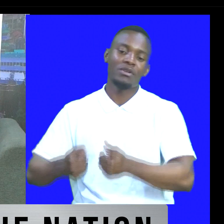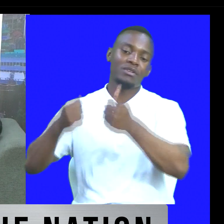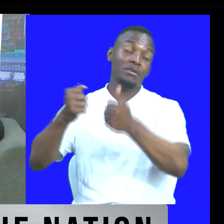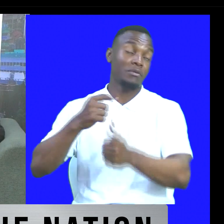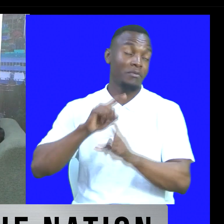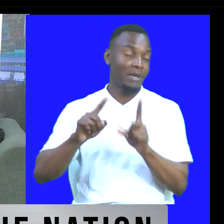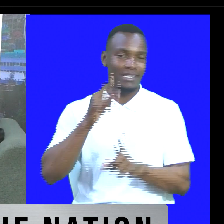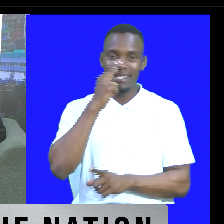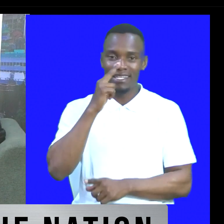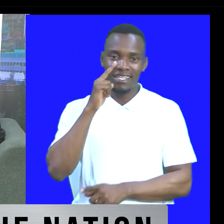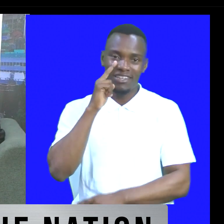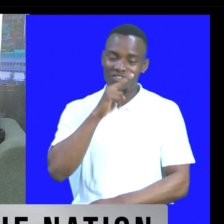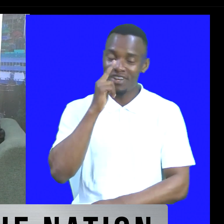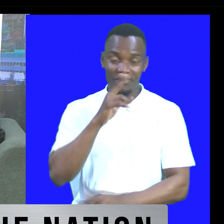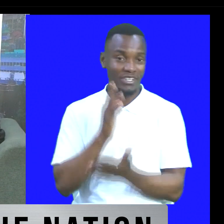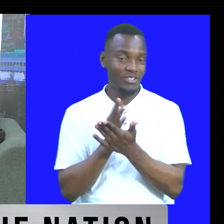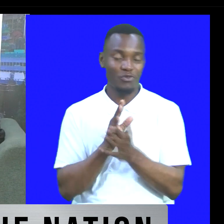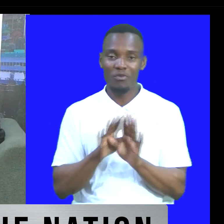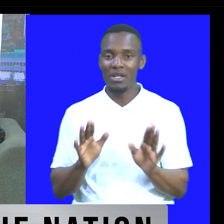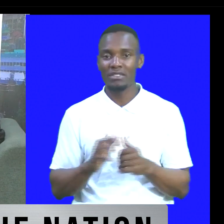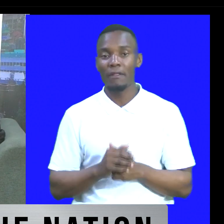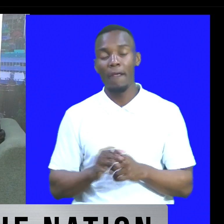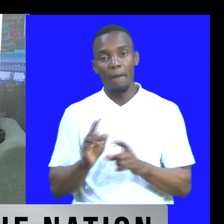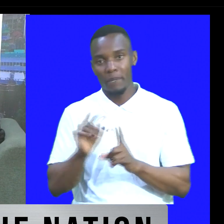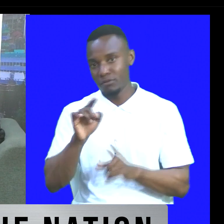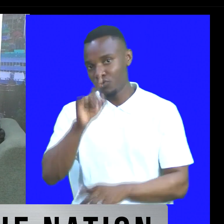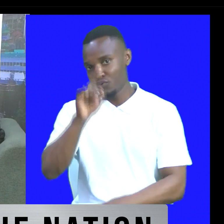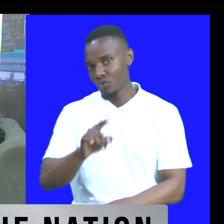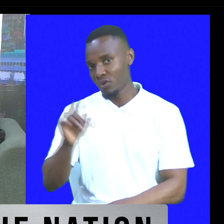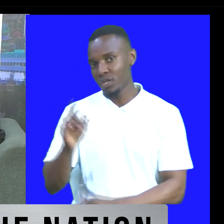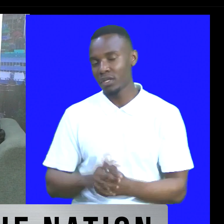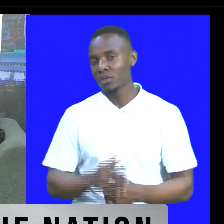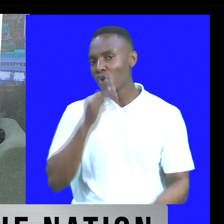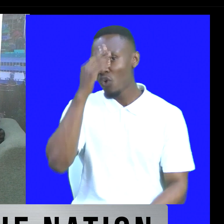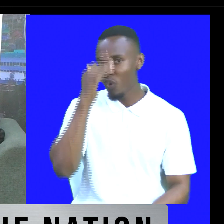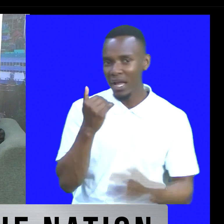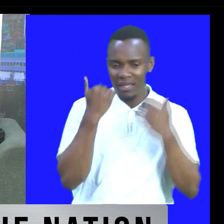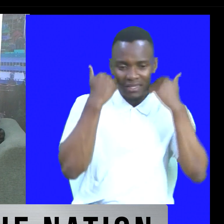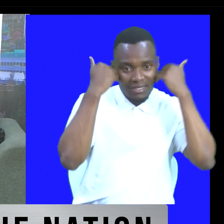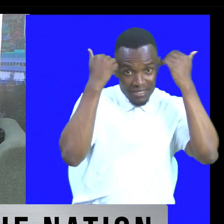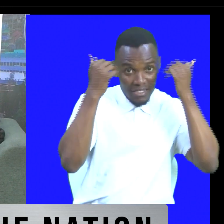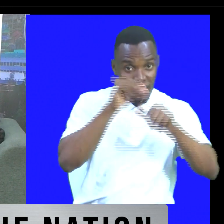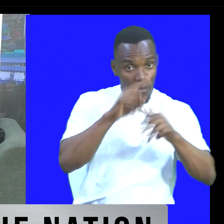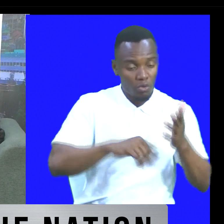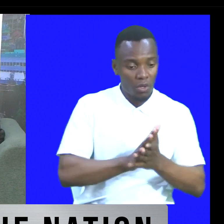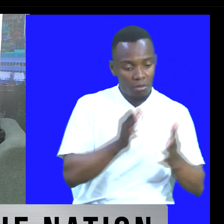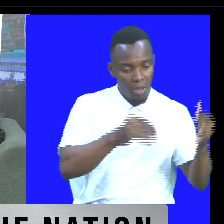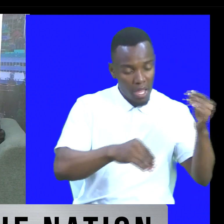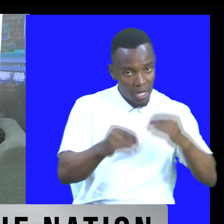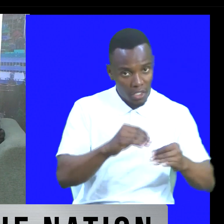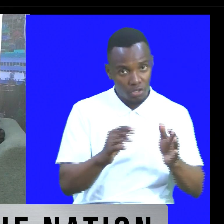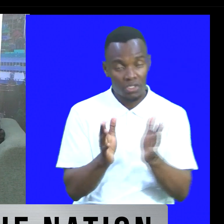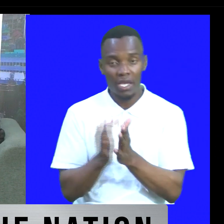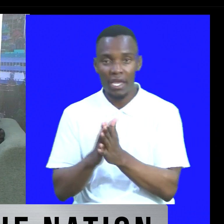country. But really, John, Right. you are right. The question of the pressures that are going to be there in terms of the elections.